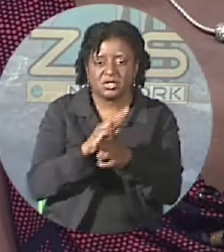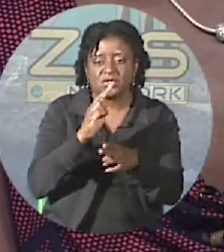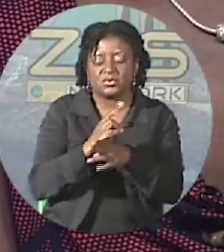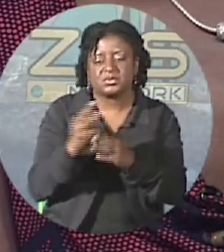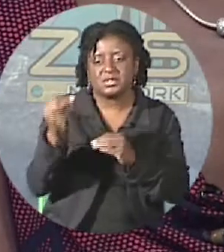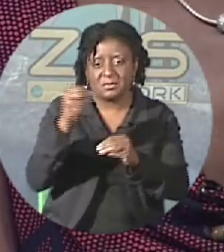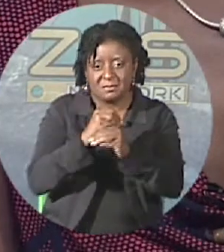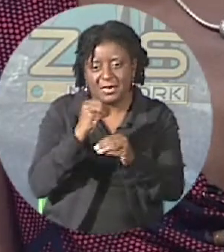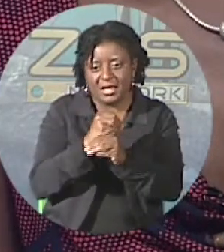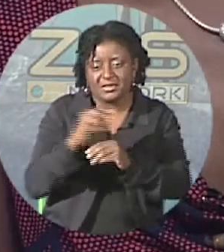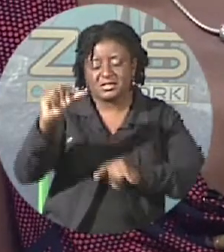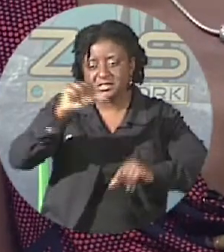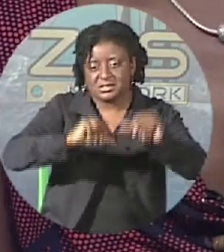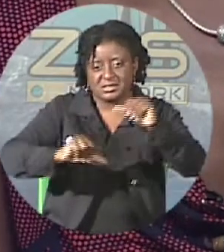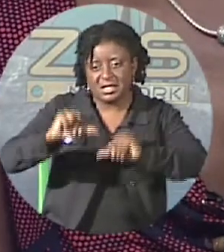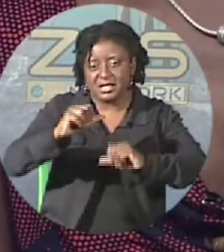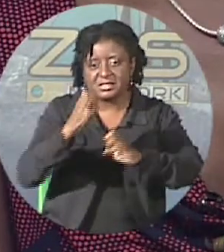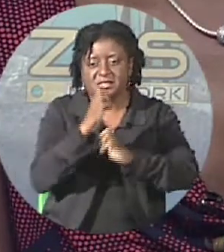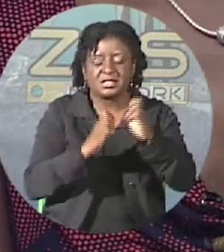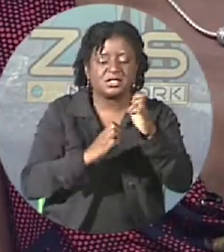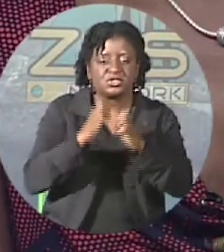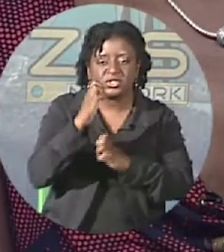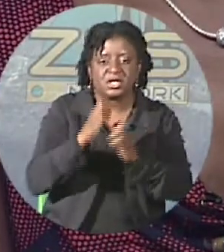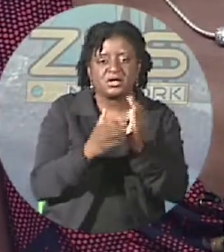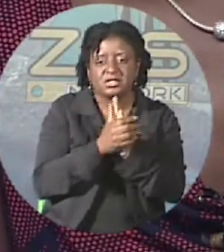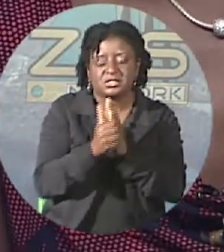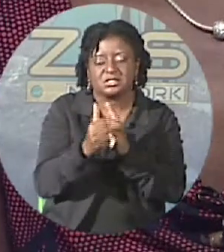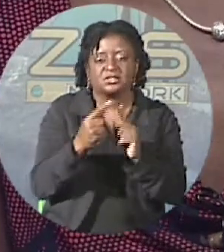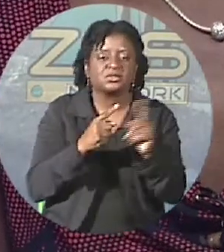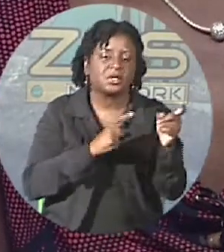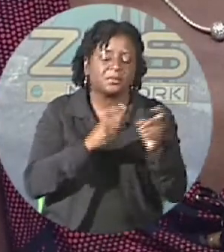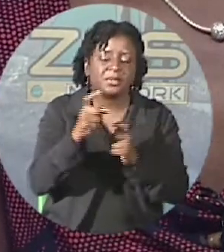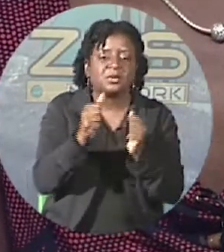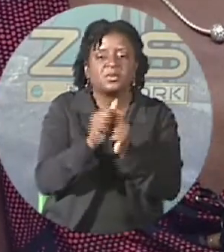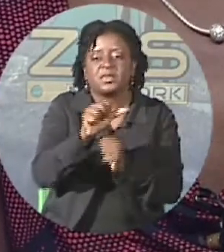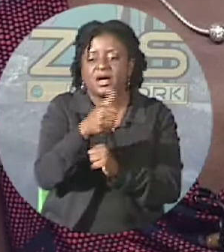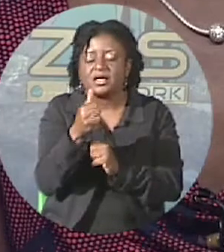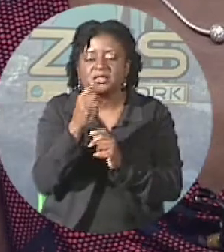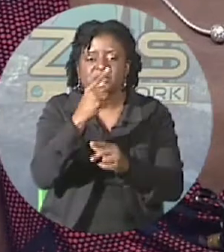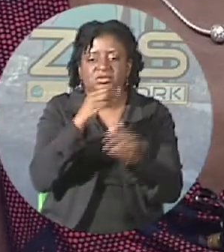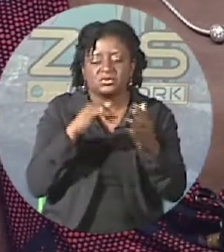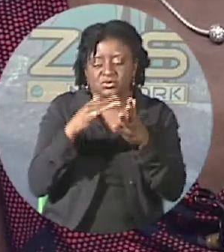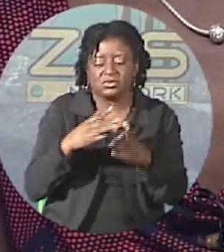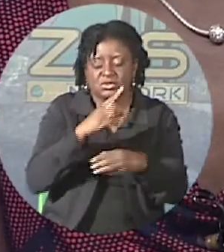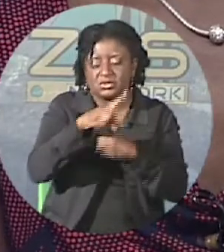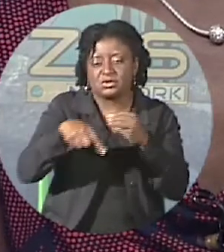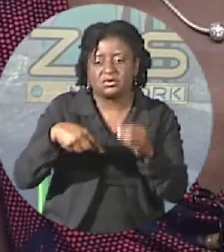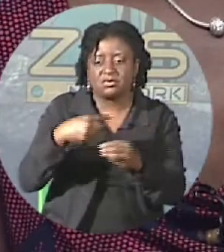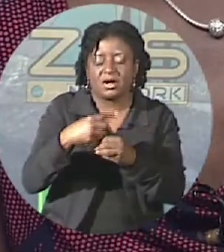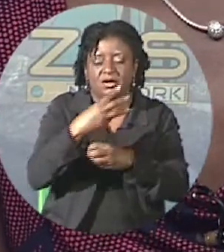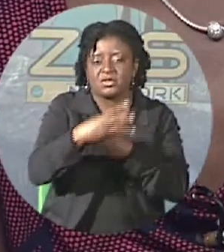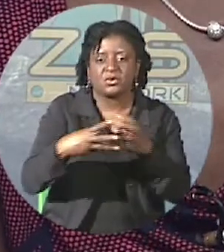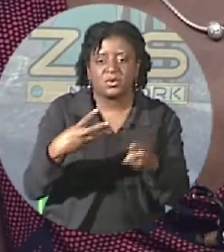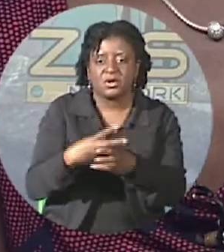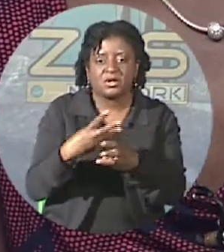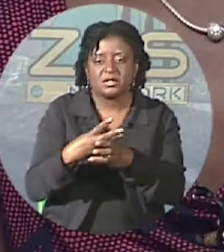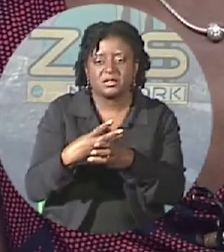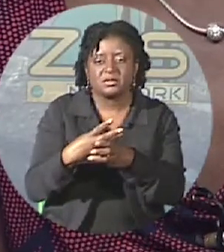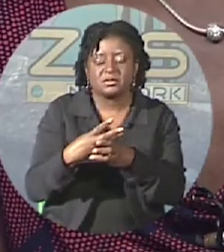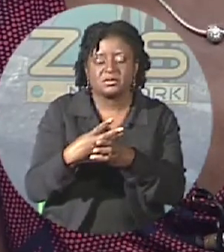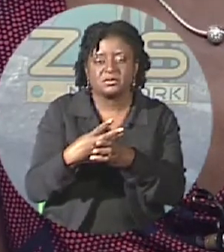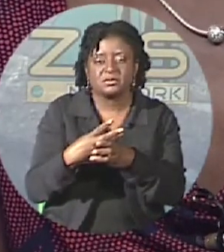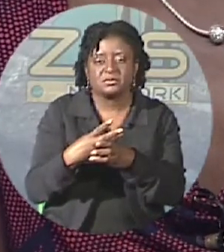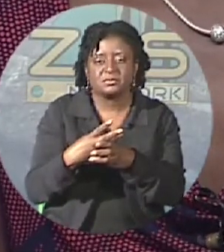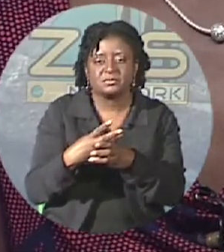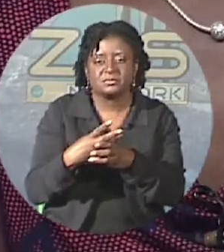around the globe. Jimenita Swain visited the students recently to see how they were coming along with the robot they built and how they are